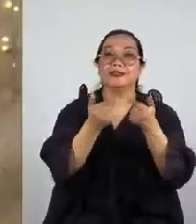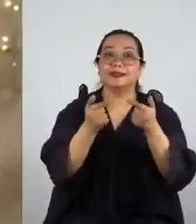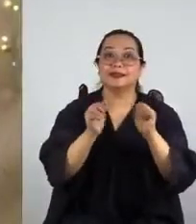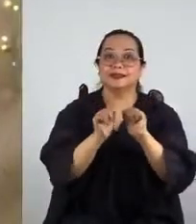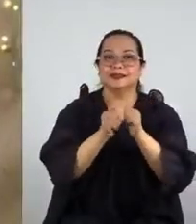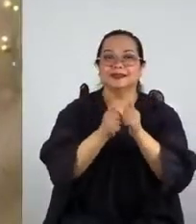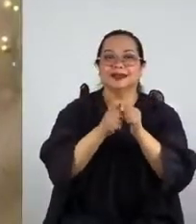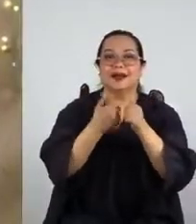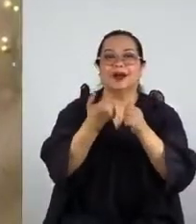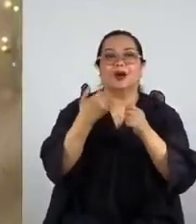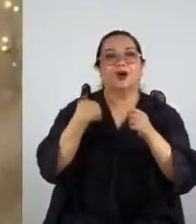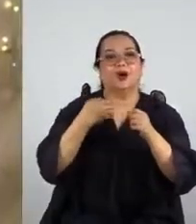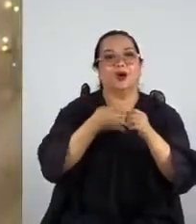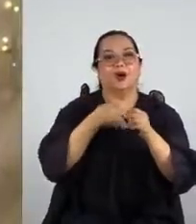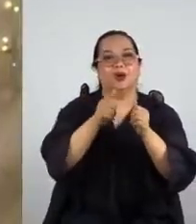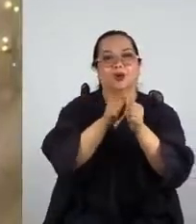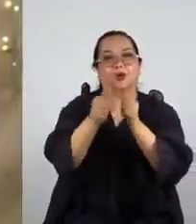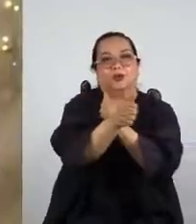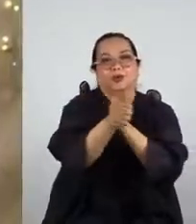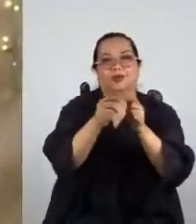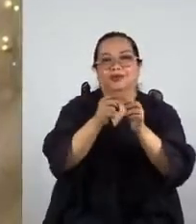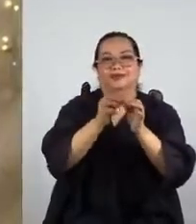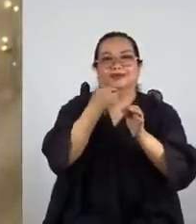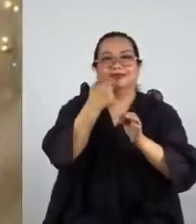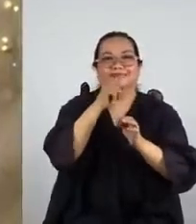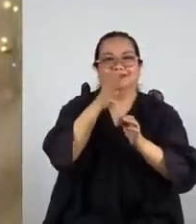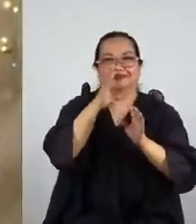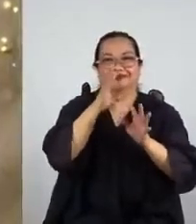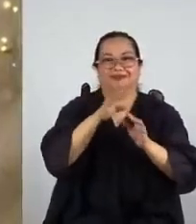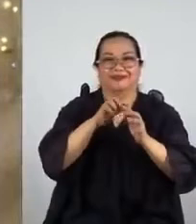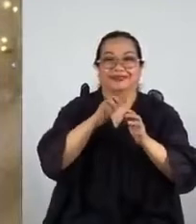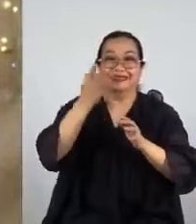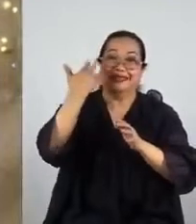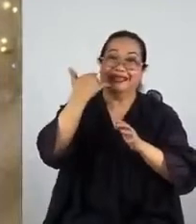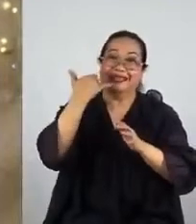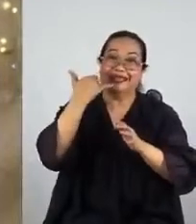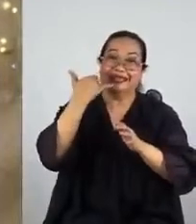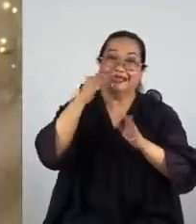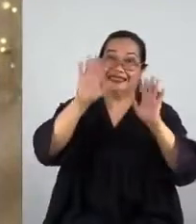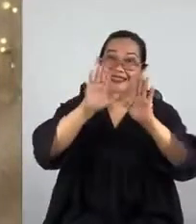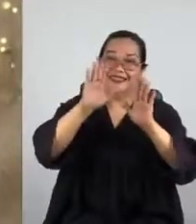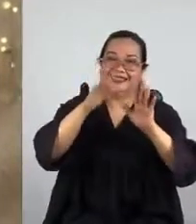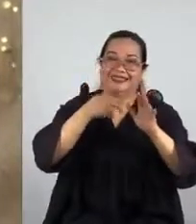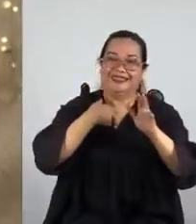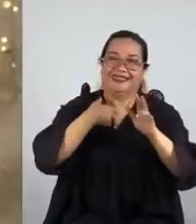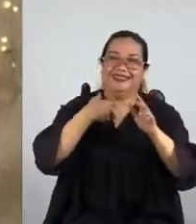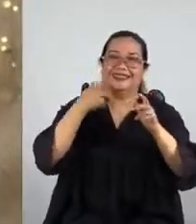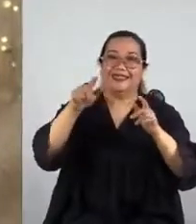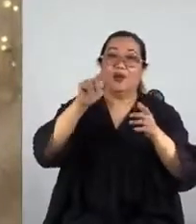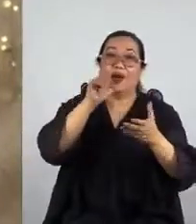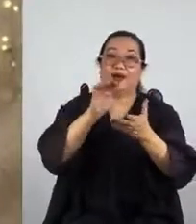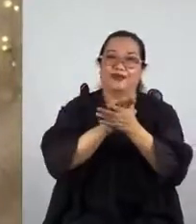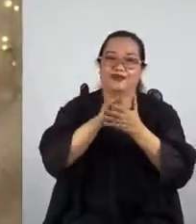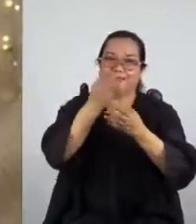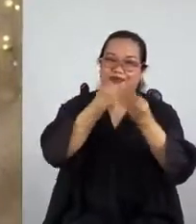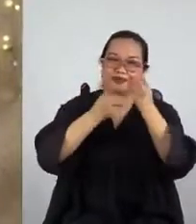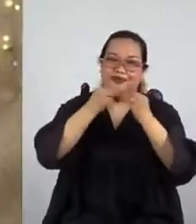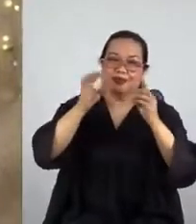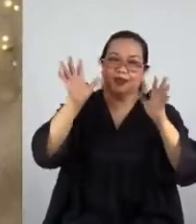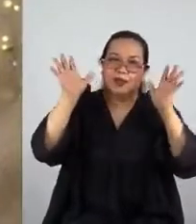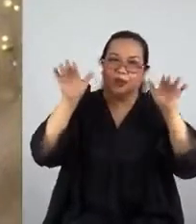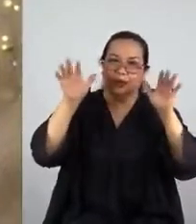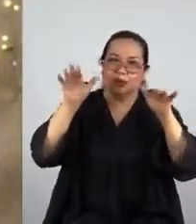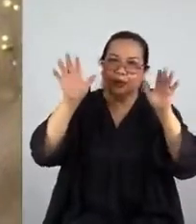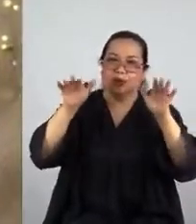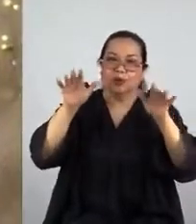do we escape the snare? Last Friday, Beth and I were having breakfast. We heard the noise of flapping wings inside the exhaust channel